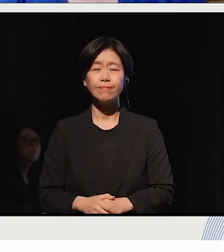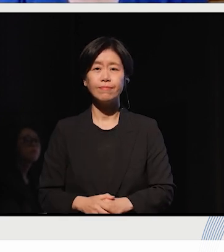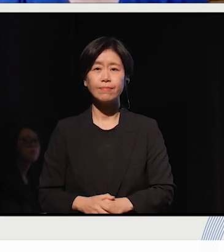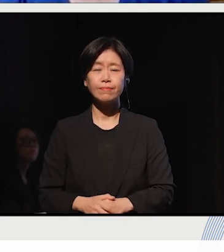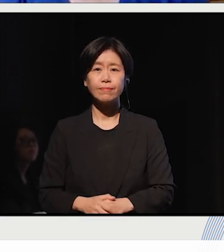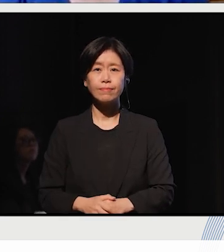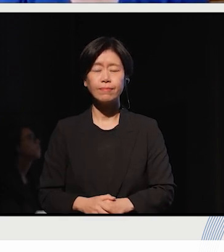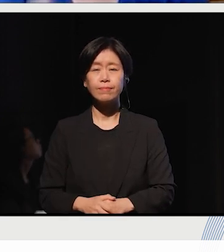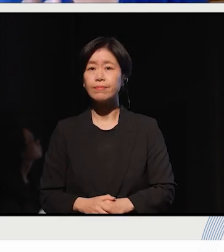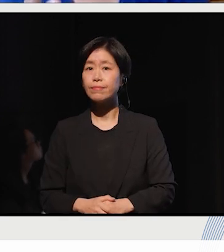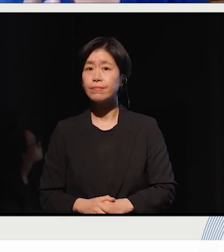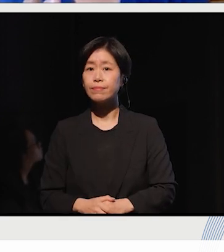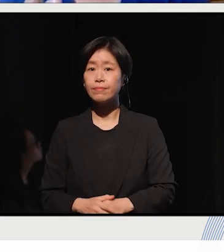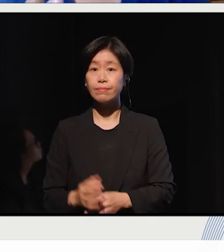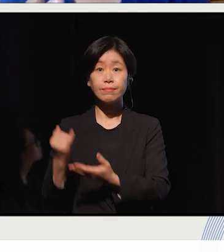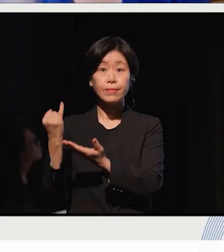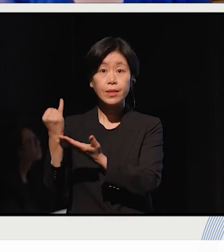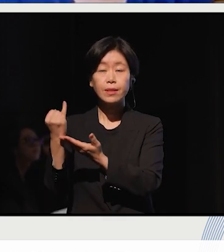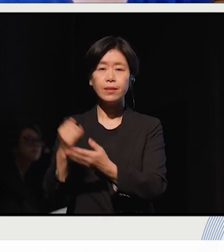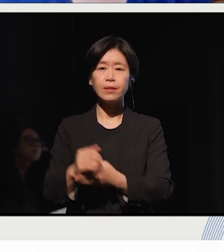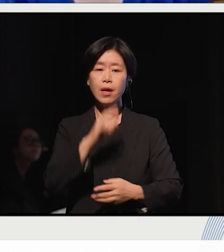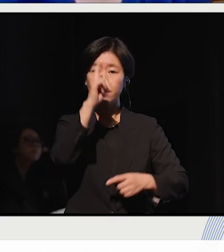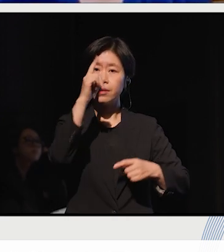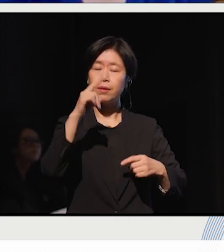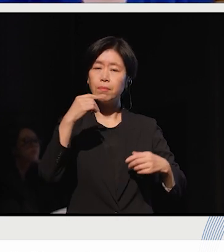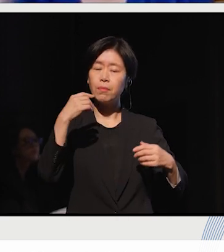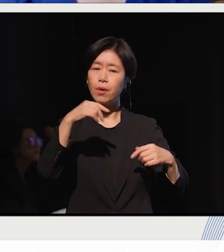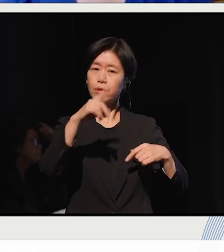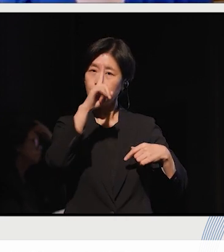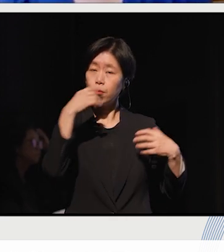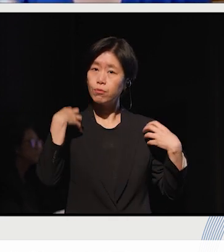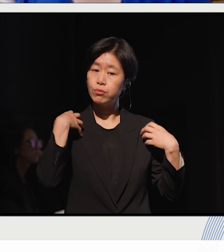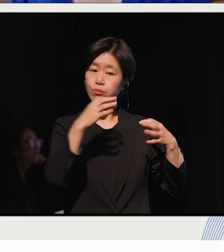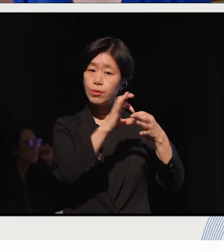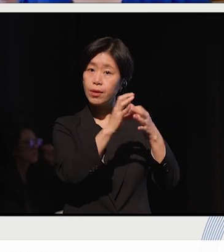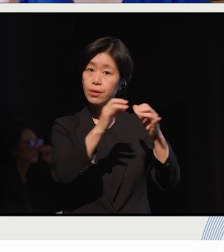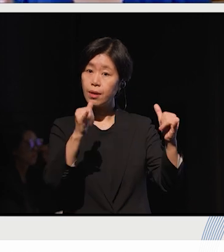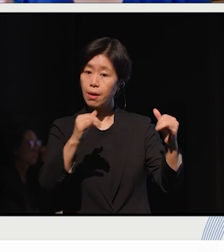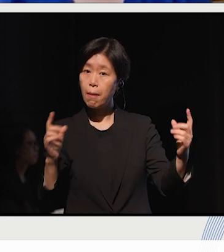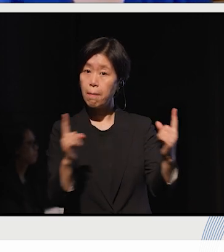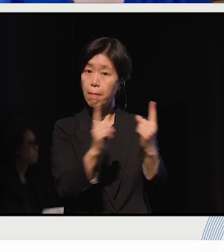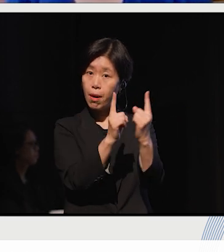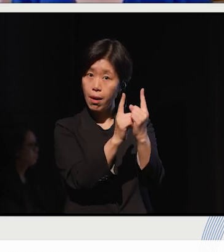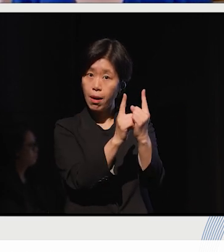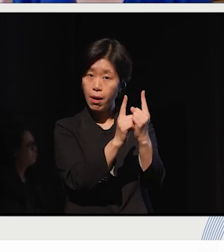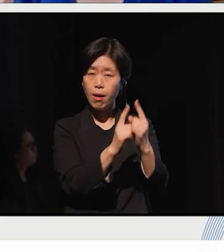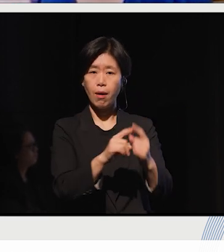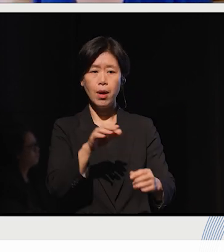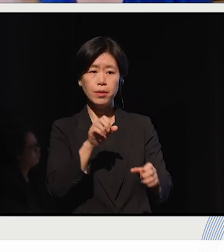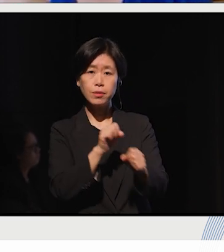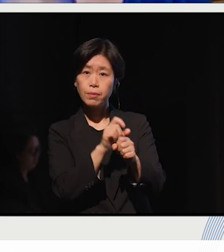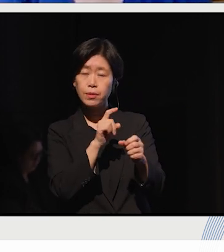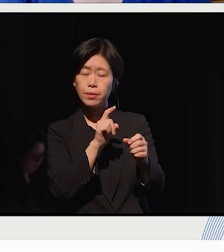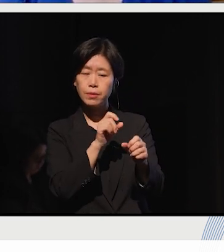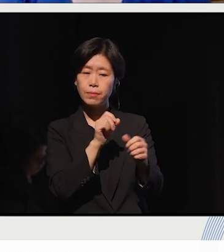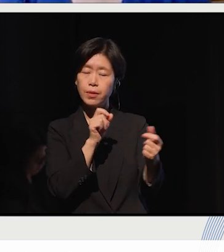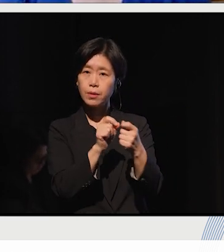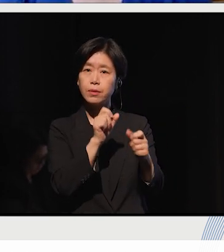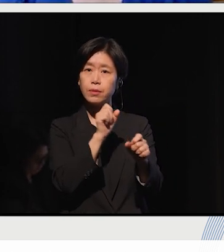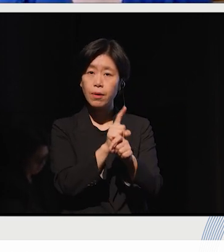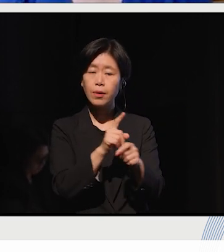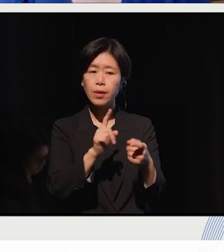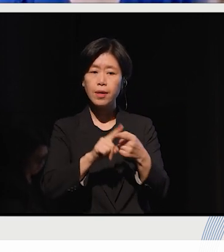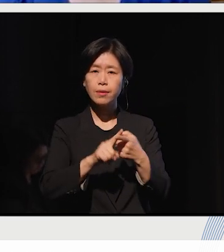saw that there was this historic center and there was an entrance. There's a clear sign behind her showing arrows going up a